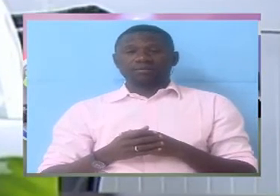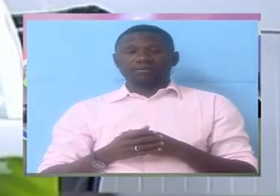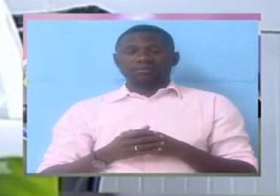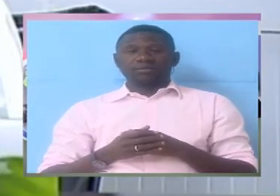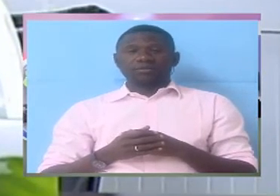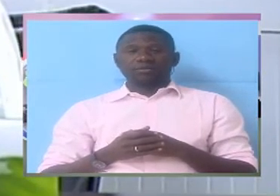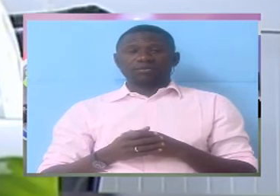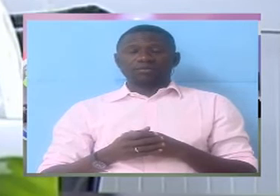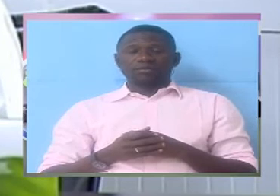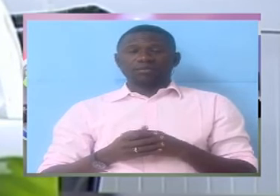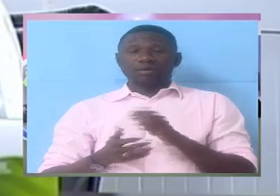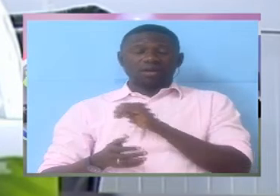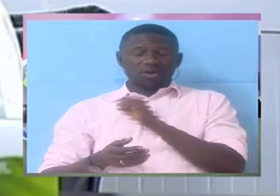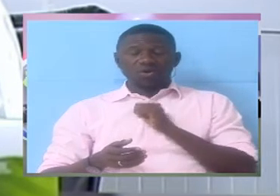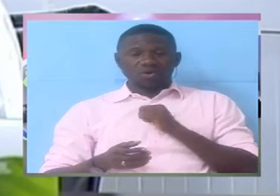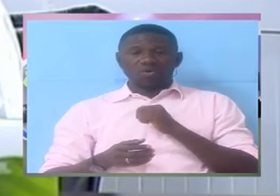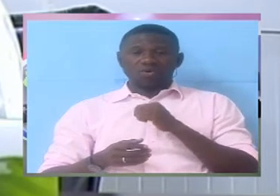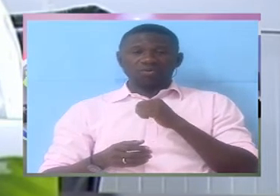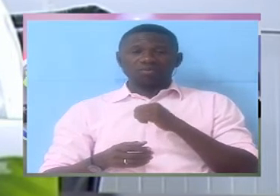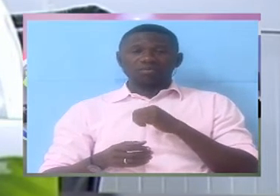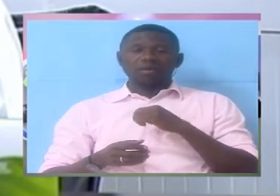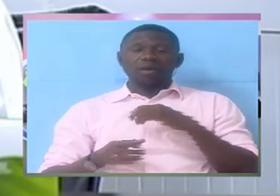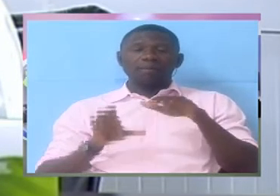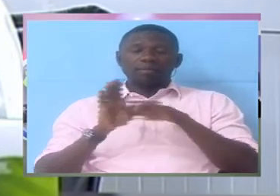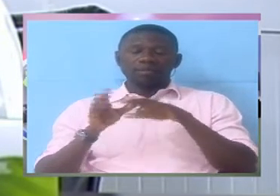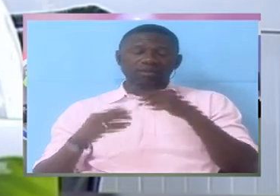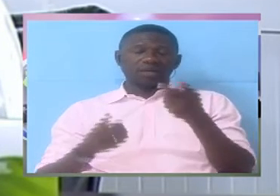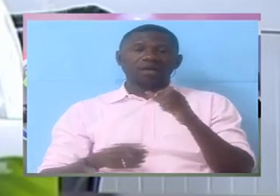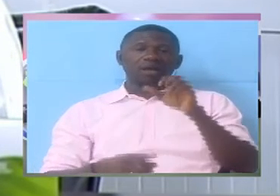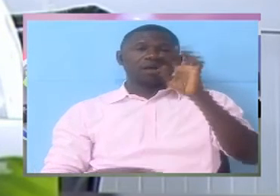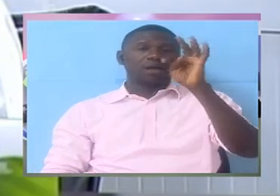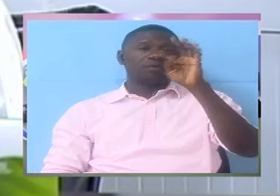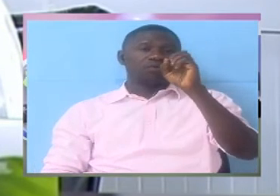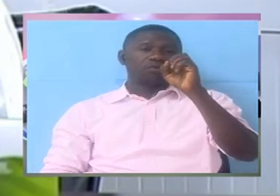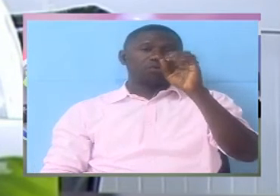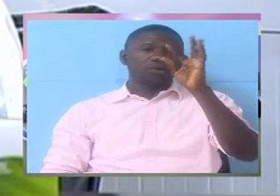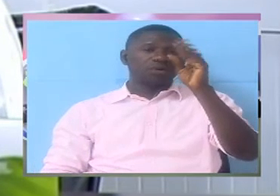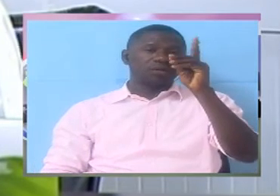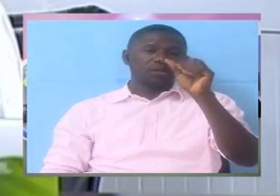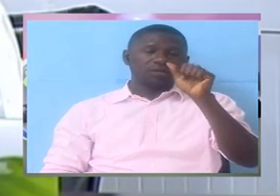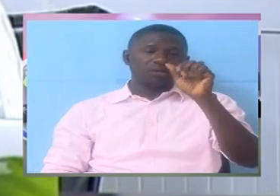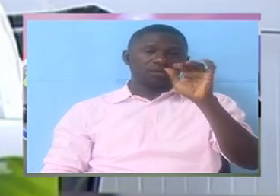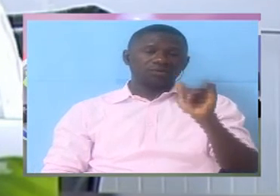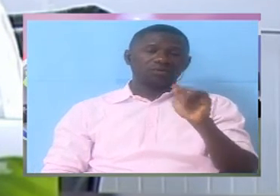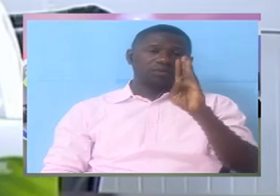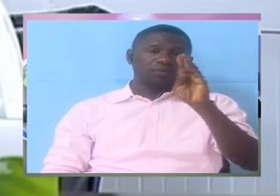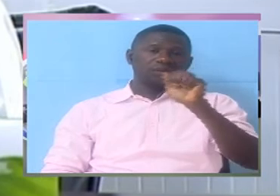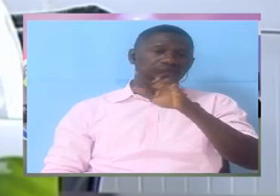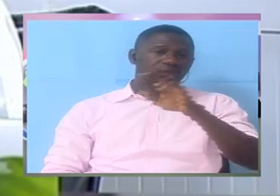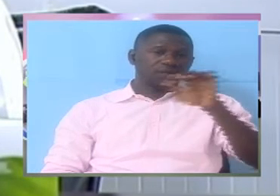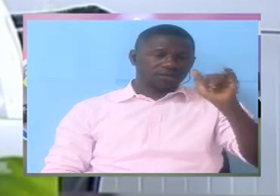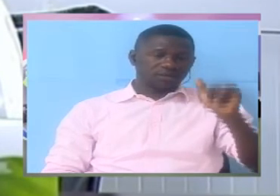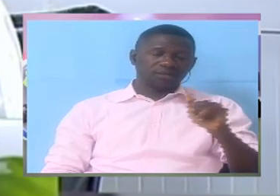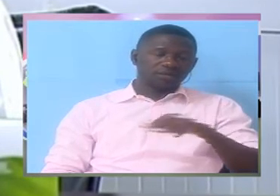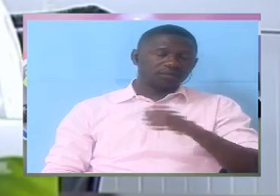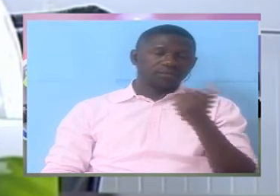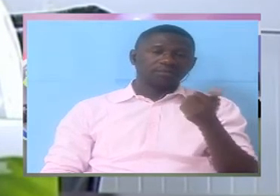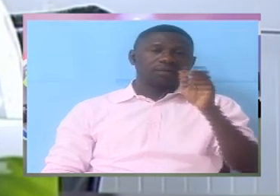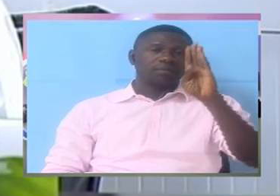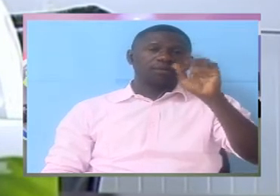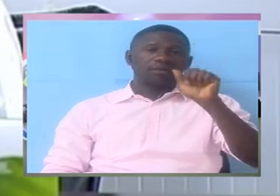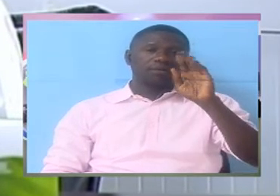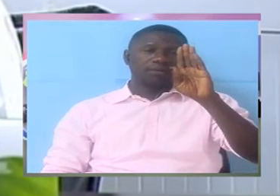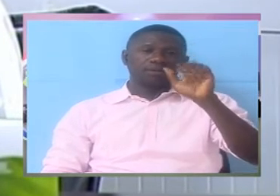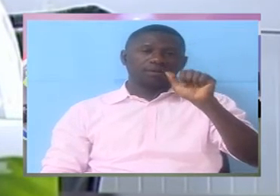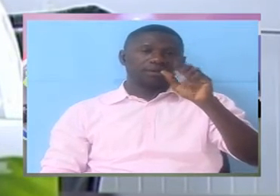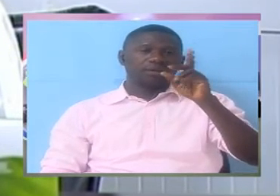our experts were for the Barry, Mr. Barry. Na bitu no lalu wellem Mr. Barry for Baba Dindin Jobate. Baba Dindin Jobate.